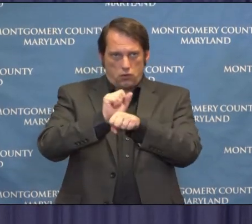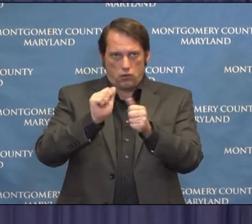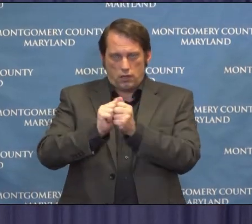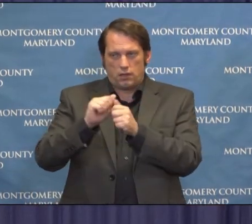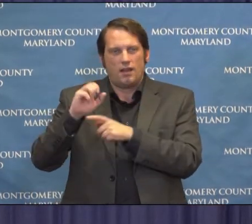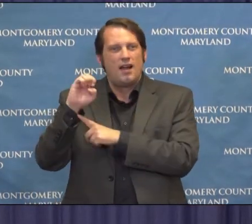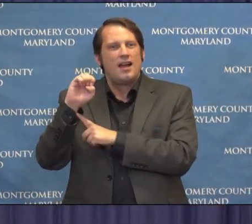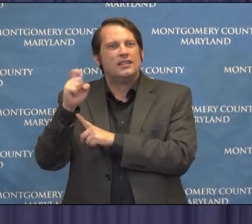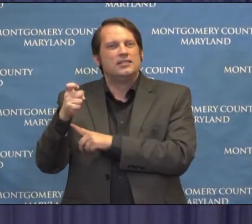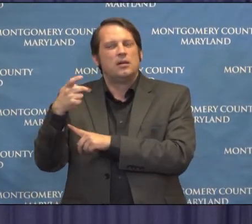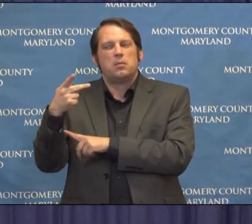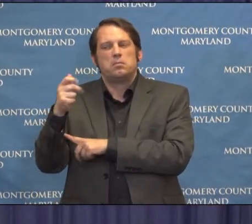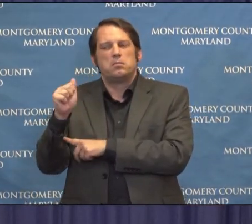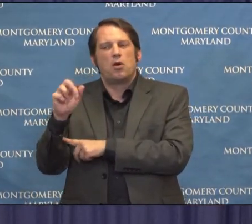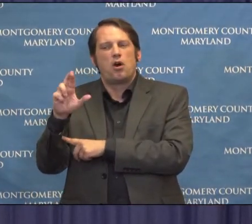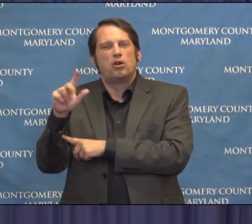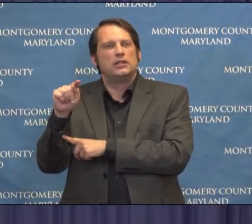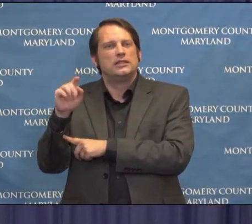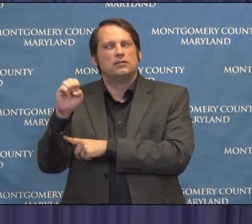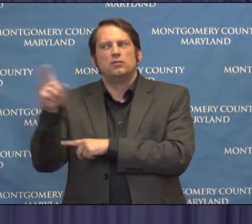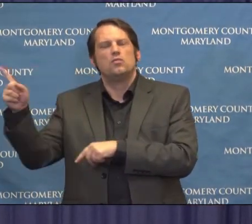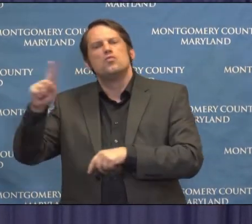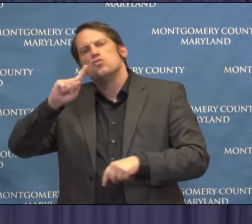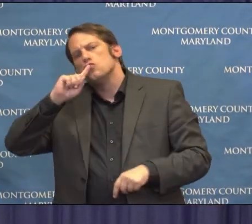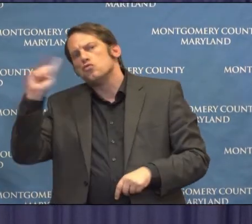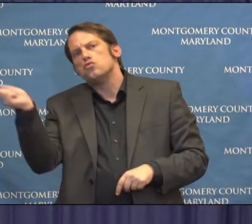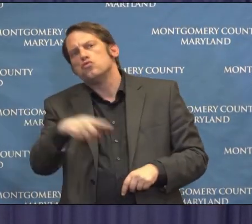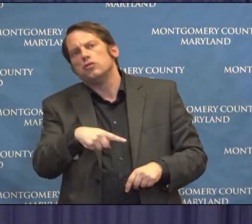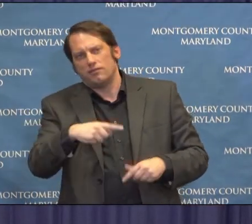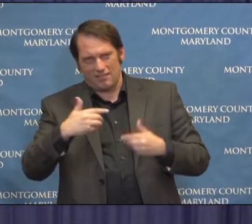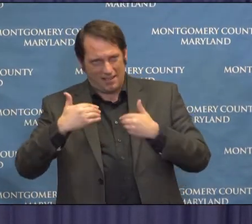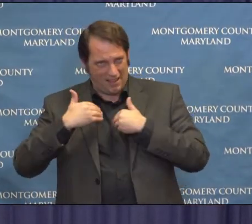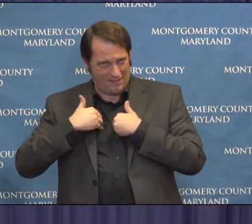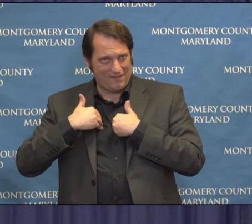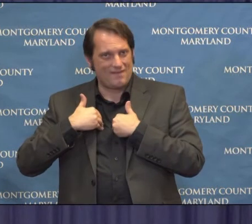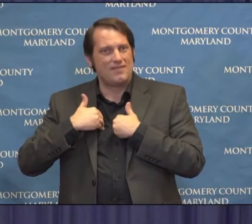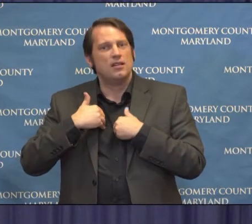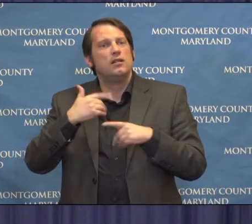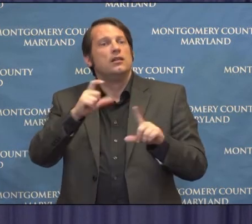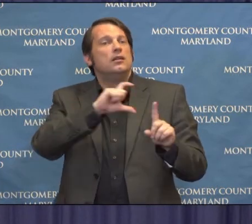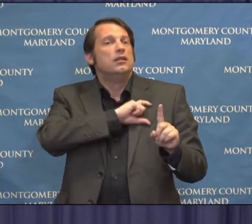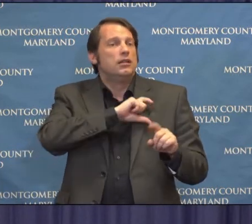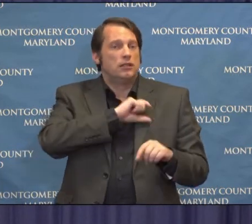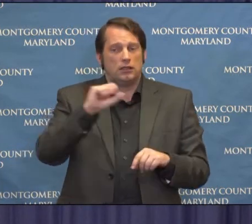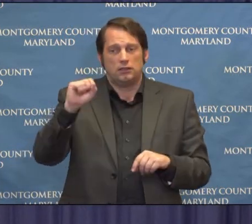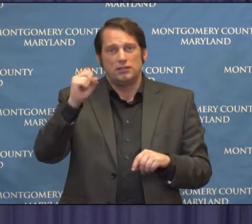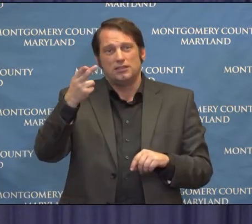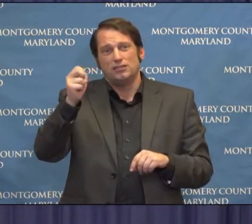be imposed, and those are still being served by the Sheriff's Department. So again,